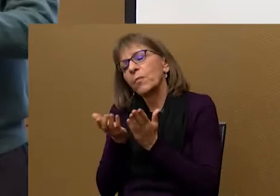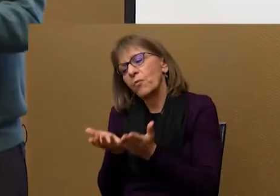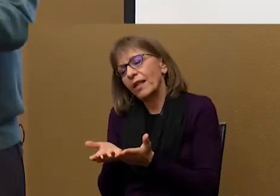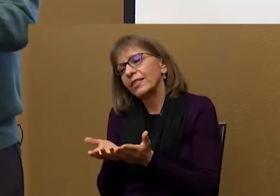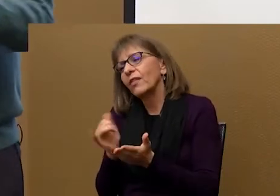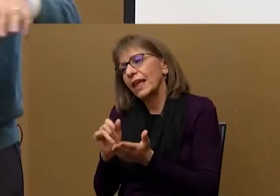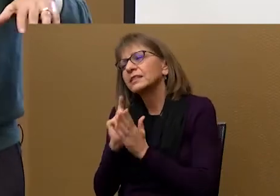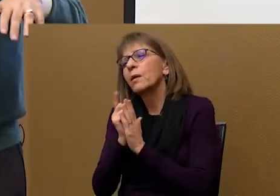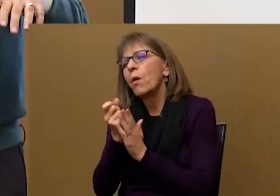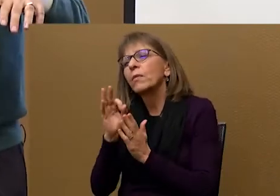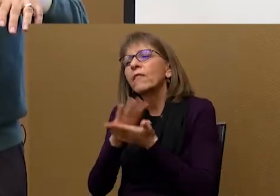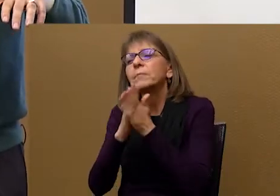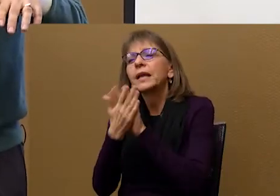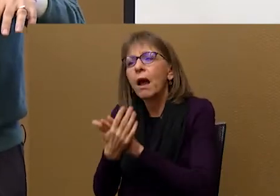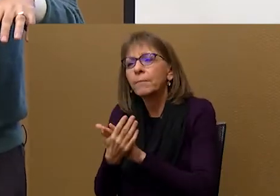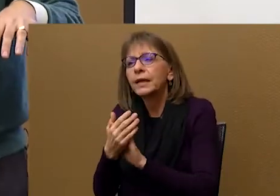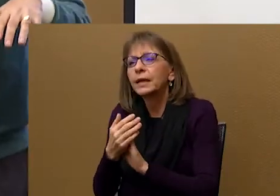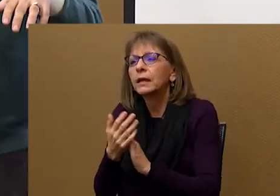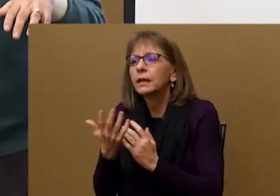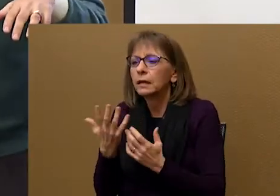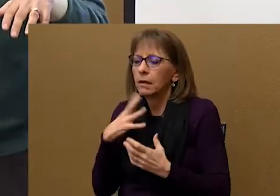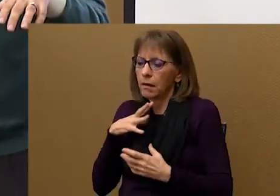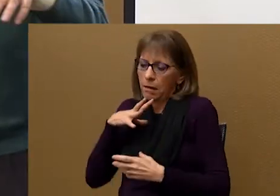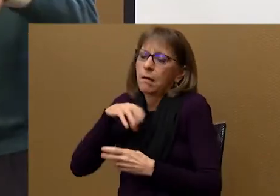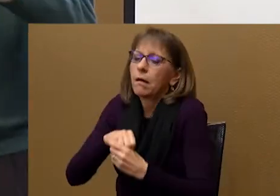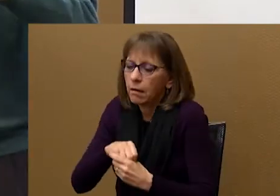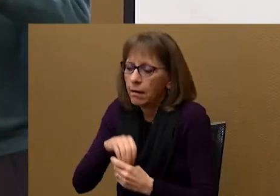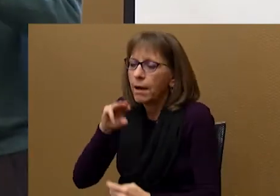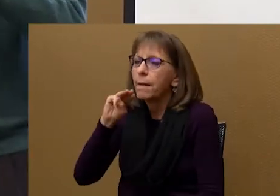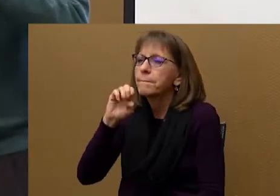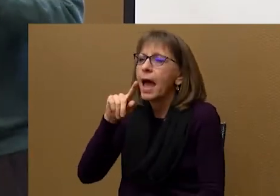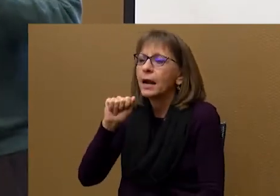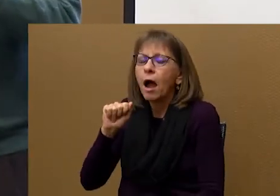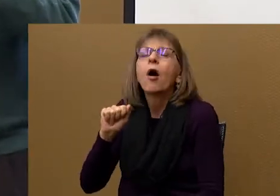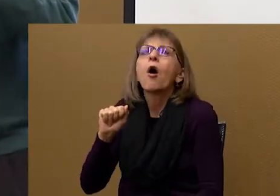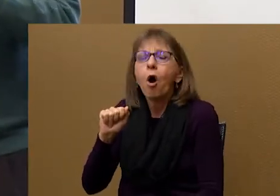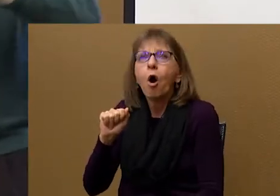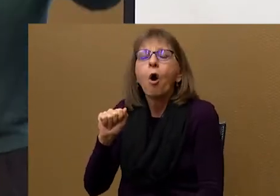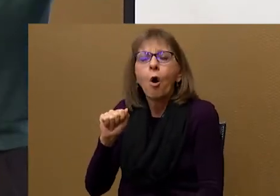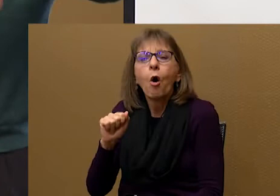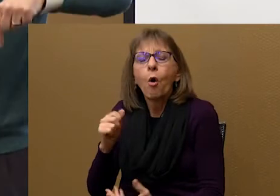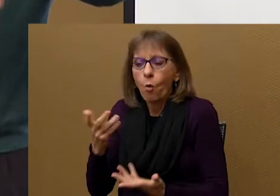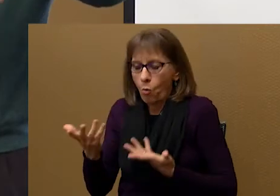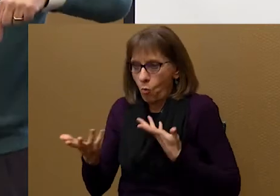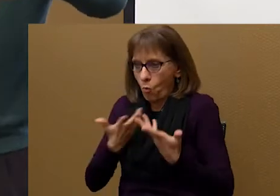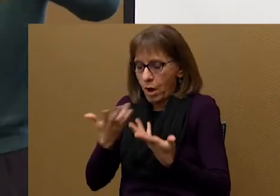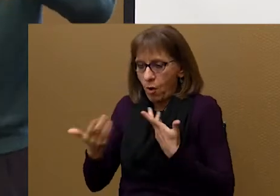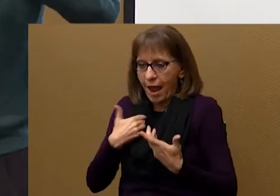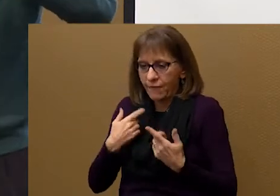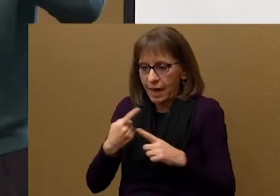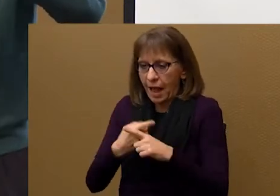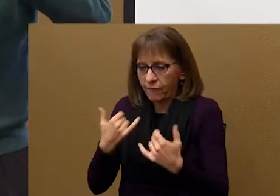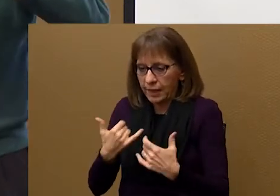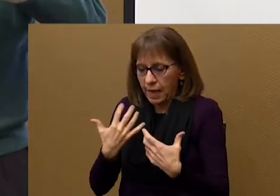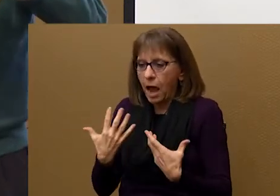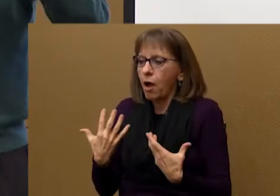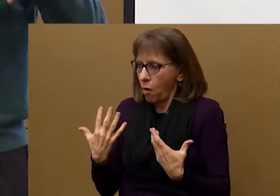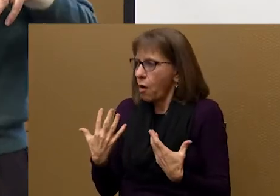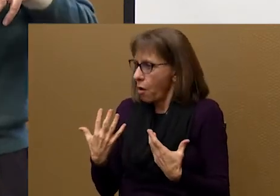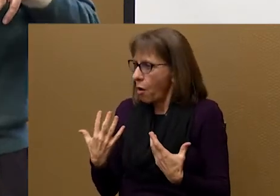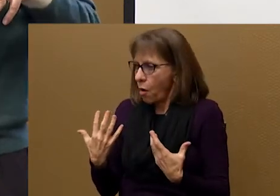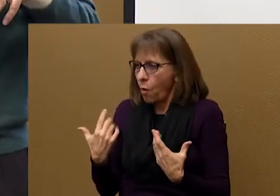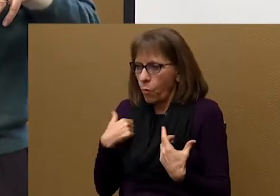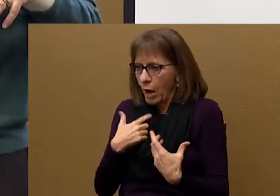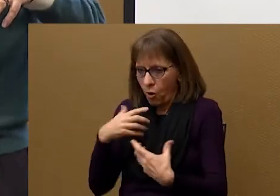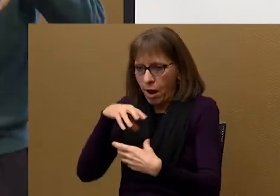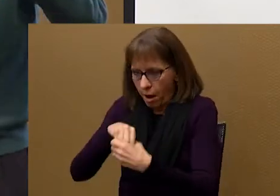That's the moment of becoming meta. Oh, we're having a conflict Now, this is what conflict is.